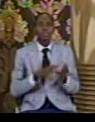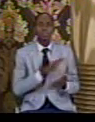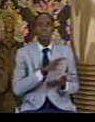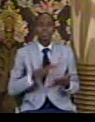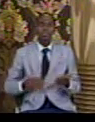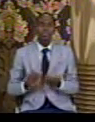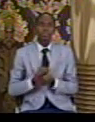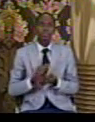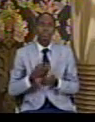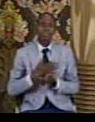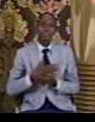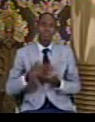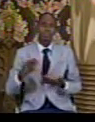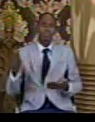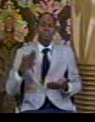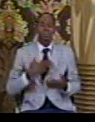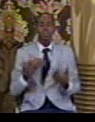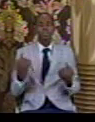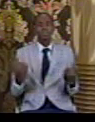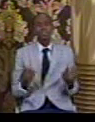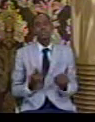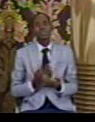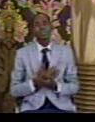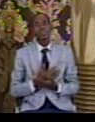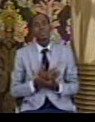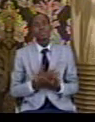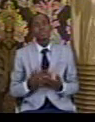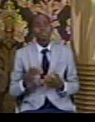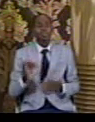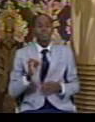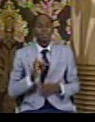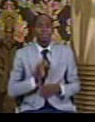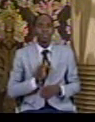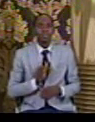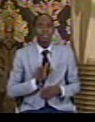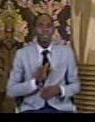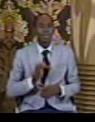Wash my sins away. Oh, what a blessed